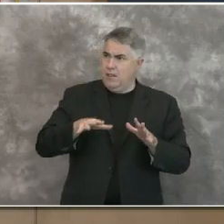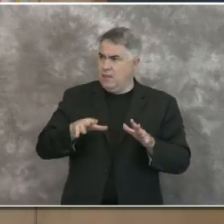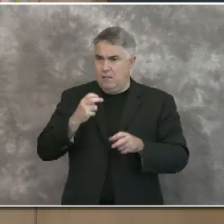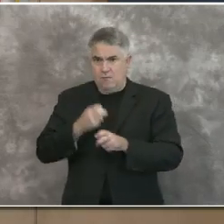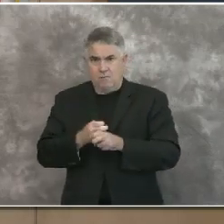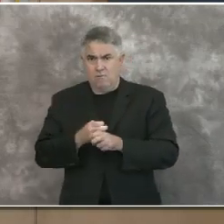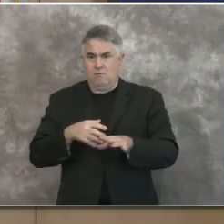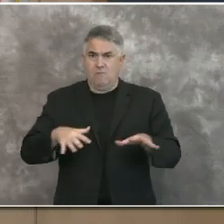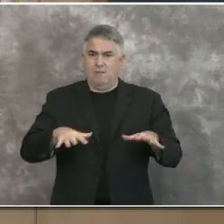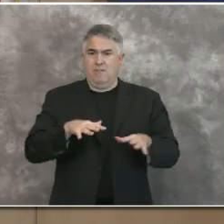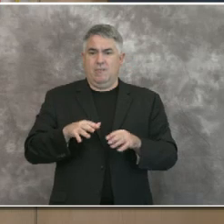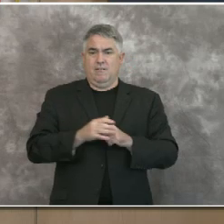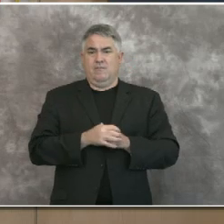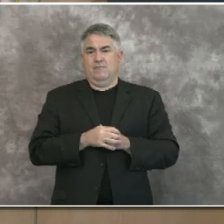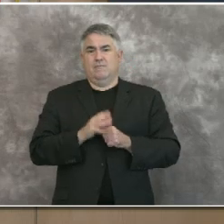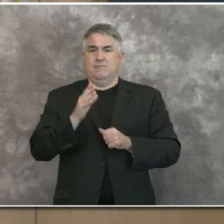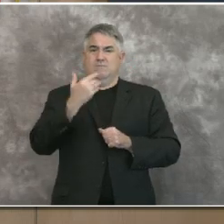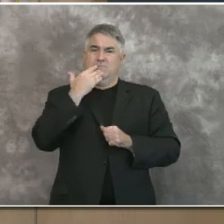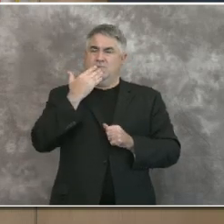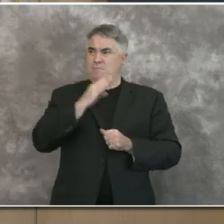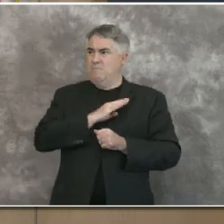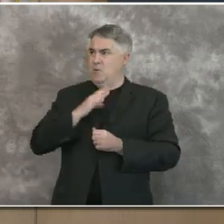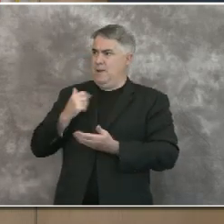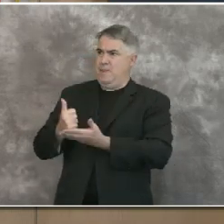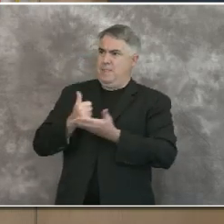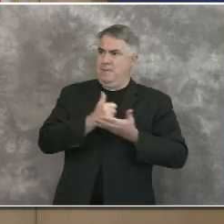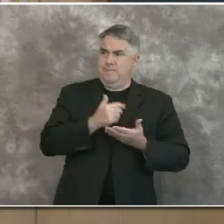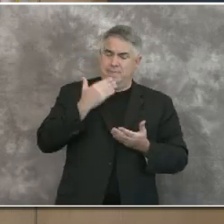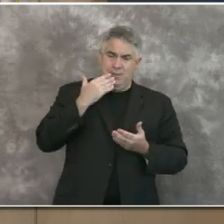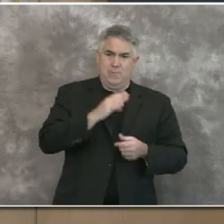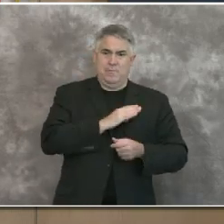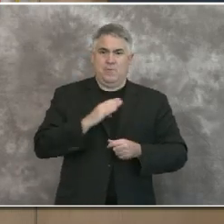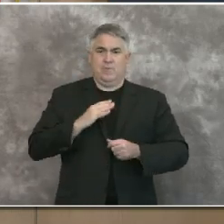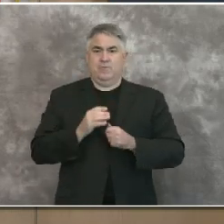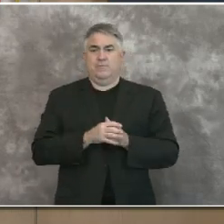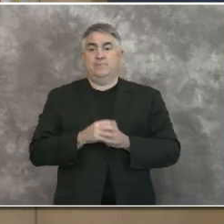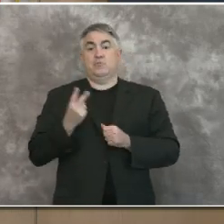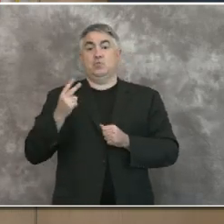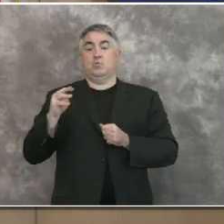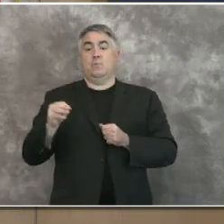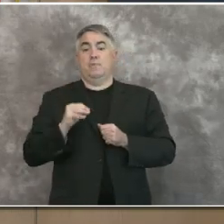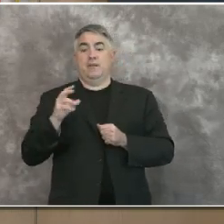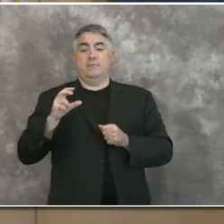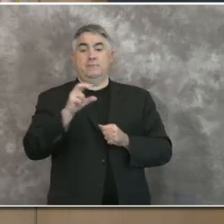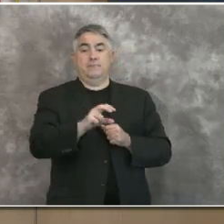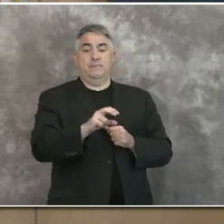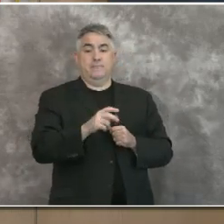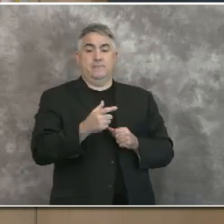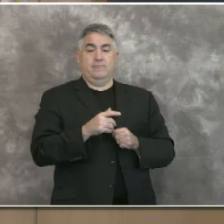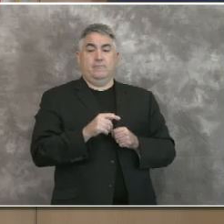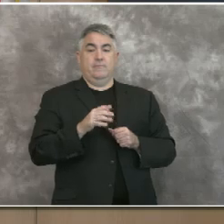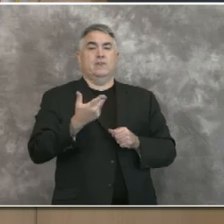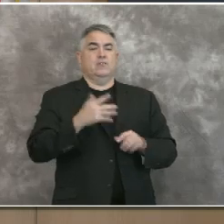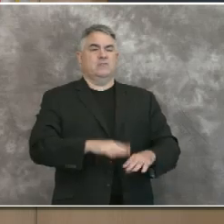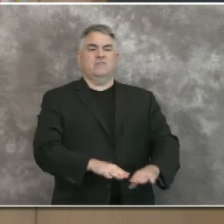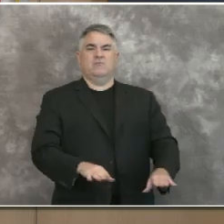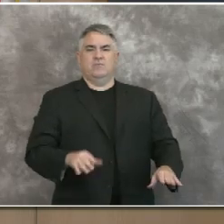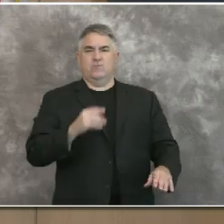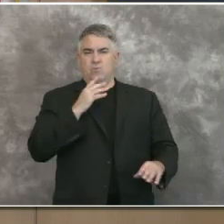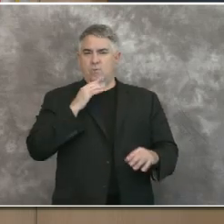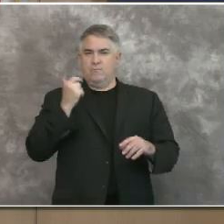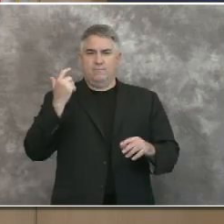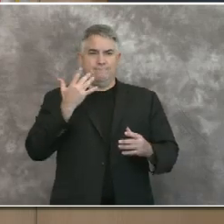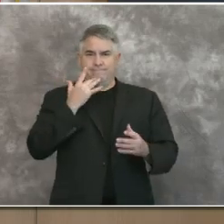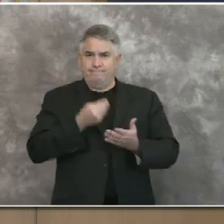that. We also provided $2 million in support for child welfare services. There's been a significant decline in the number of calls to our child